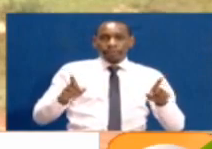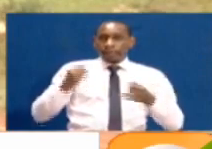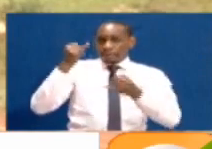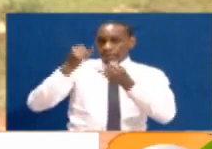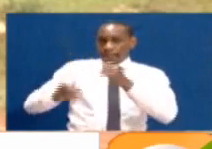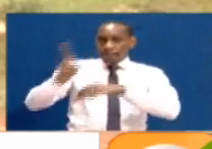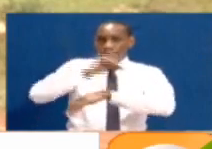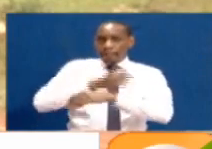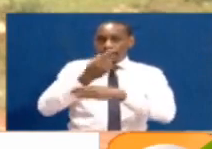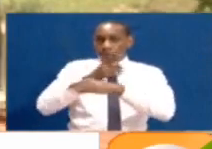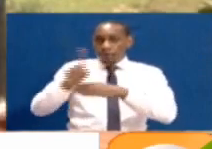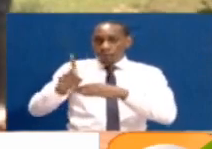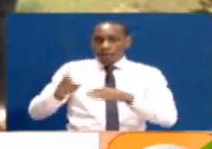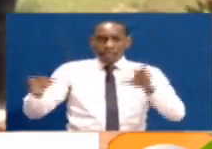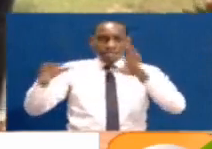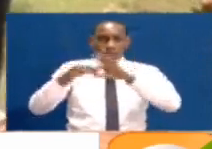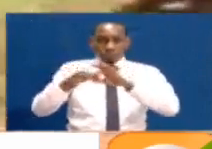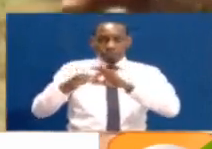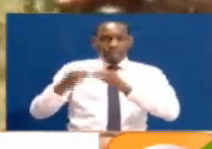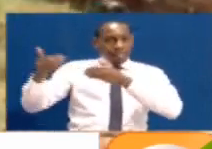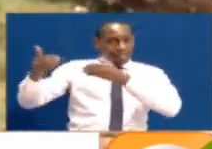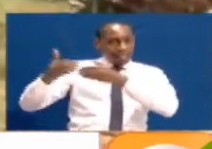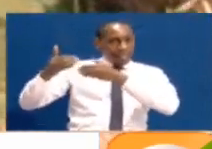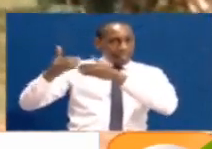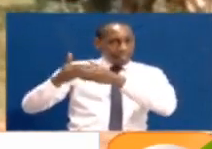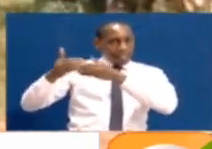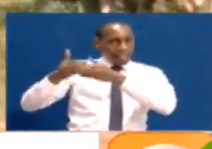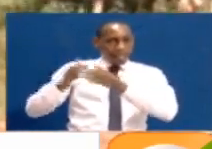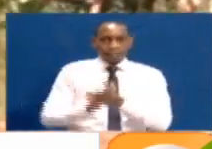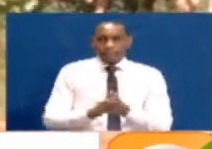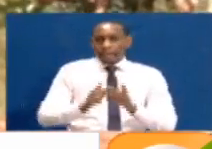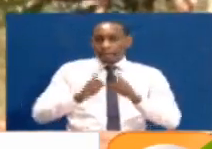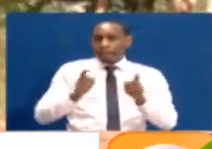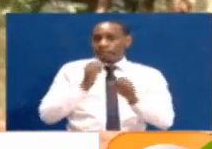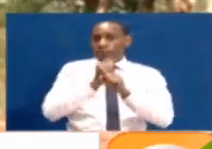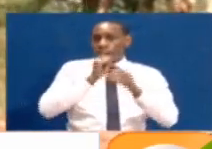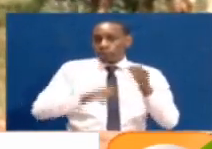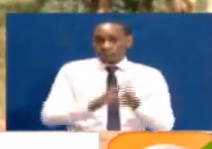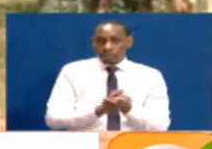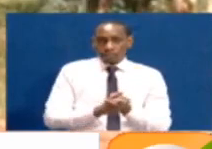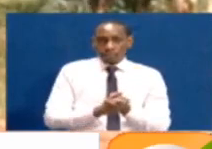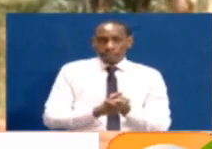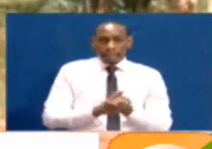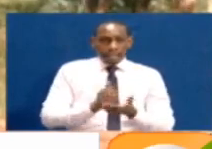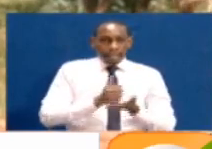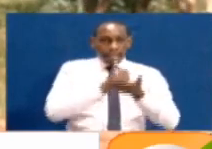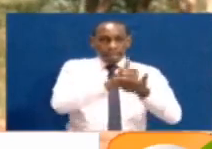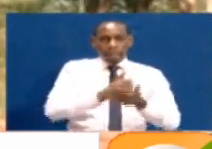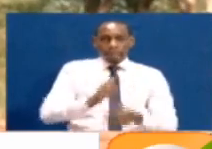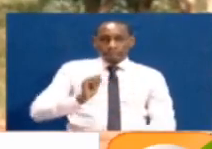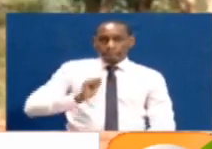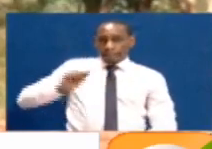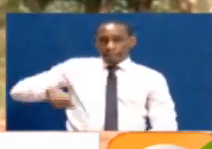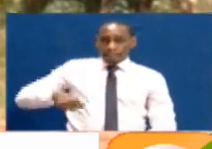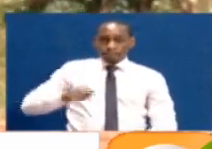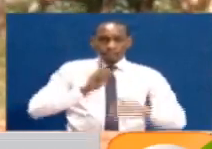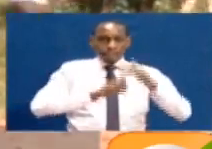for Form 1 enrollment approaches, all she can do is assist her aunt at home.